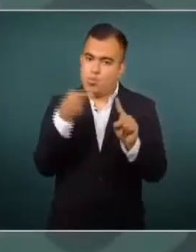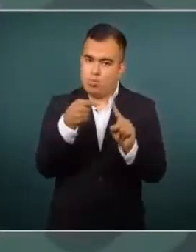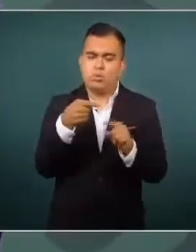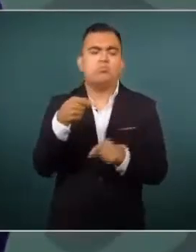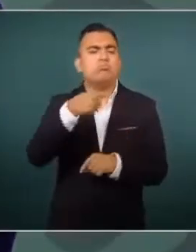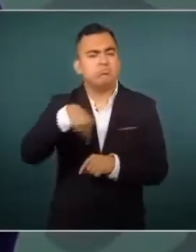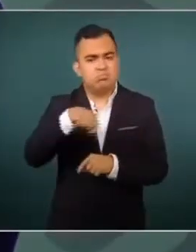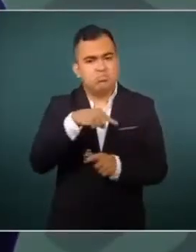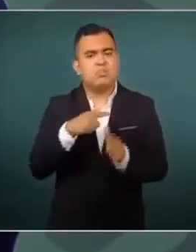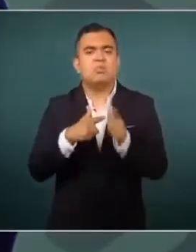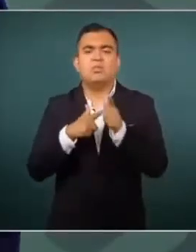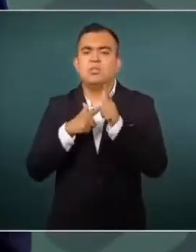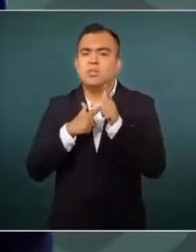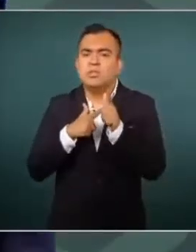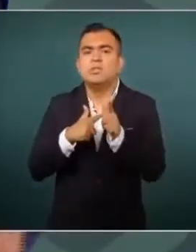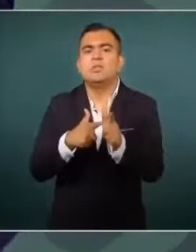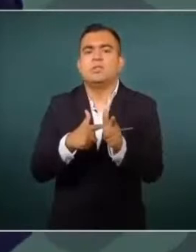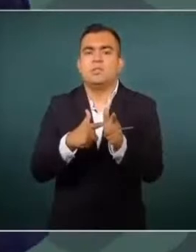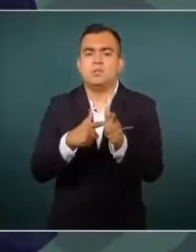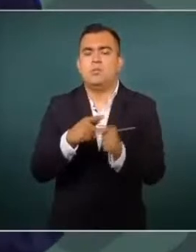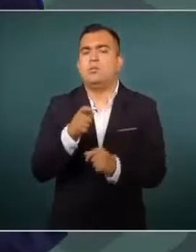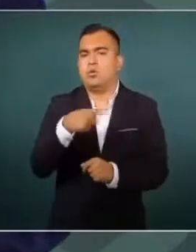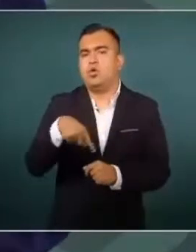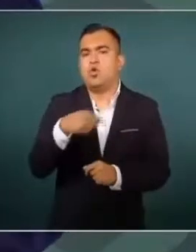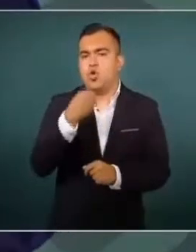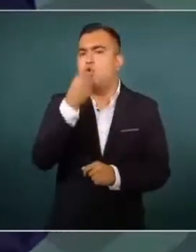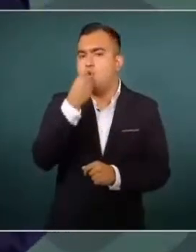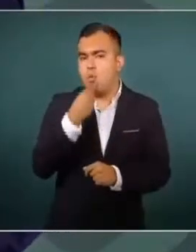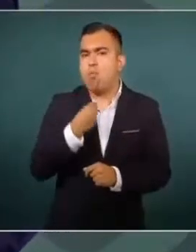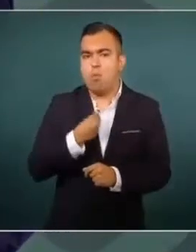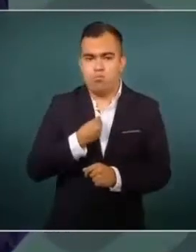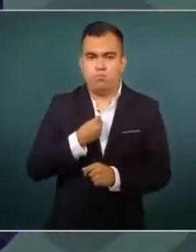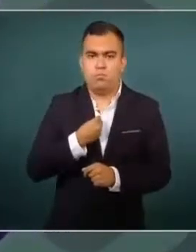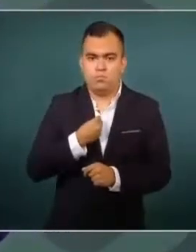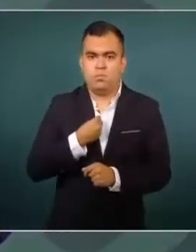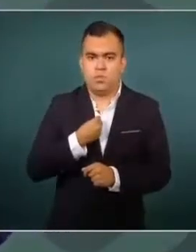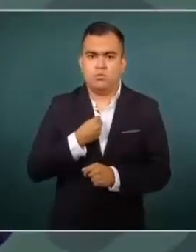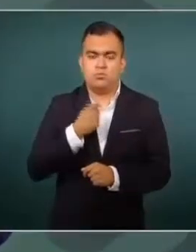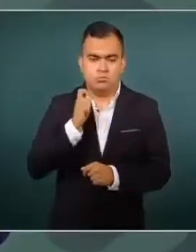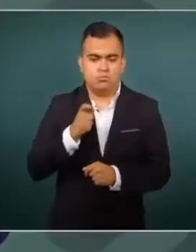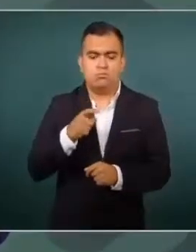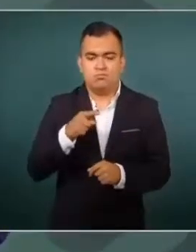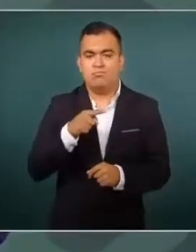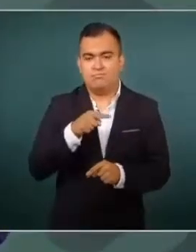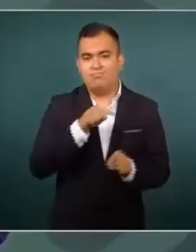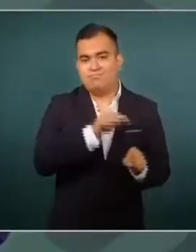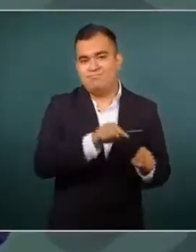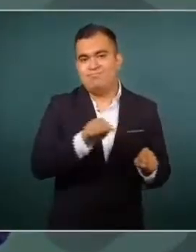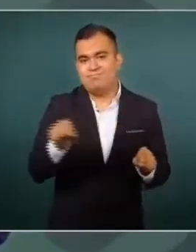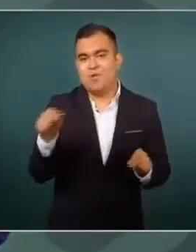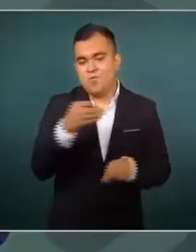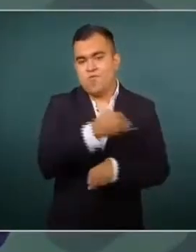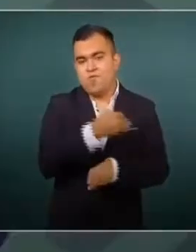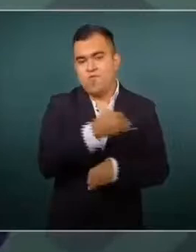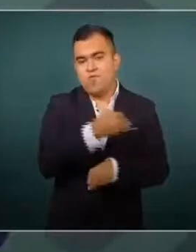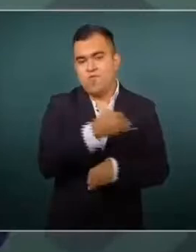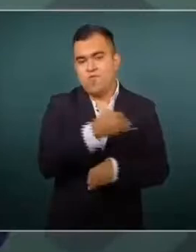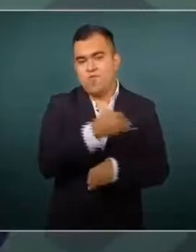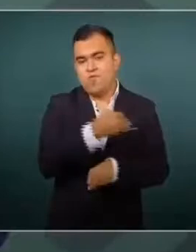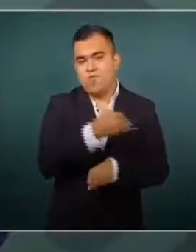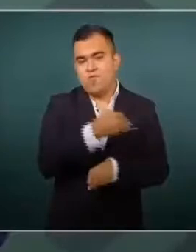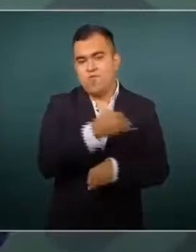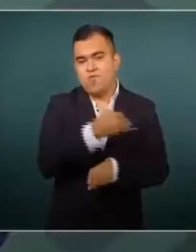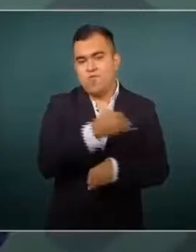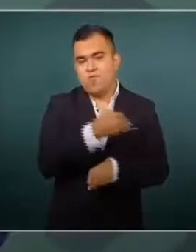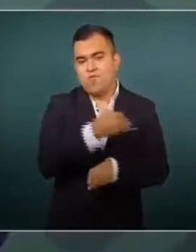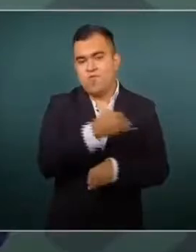seguimos con este compromiso que tenemos con familiares de personas desaparecidas. So